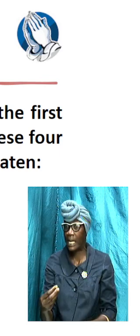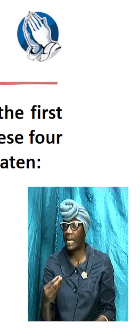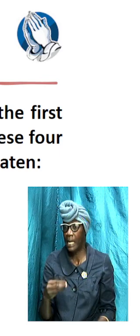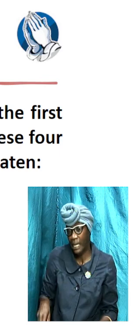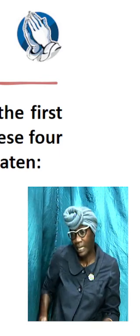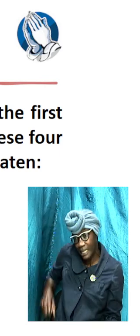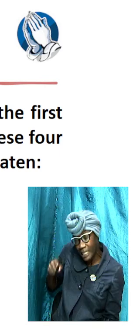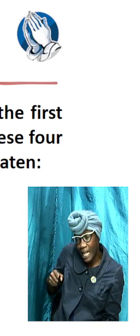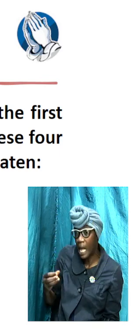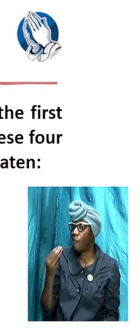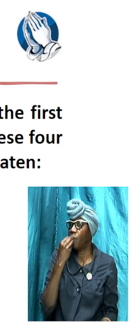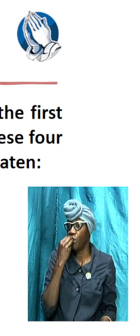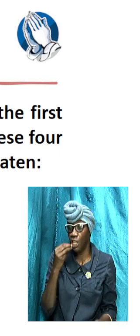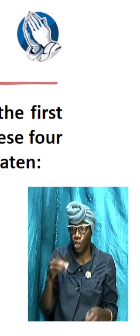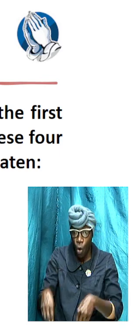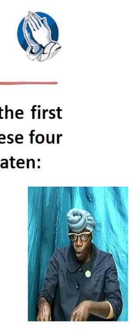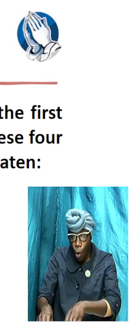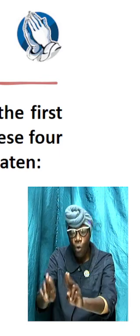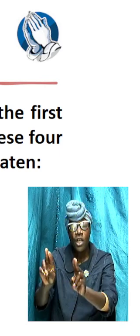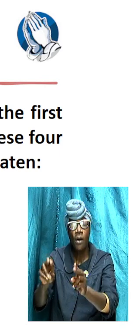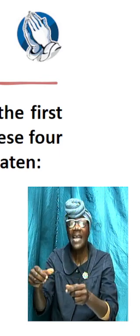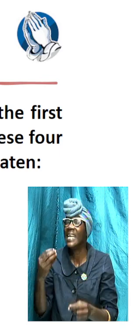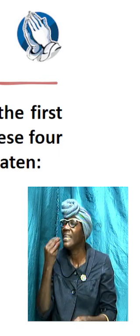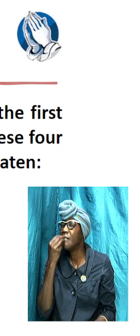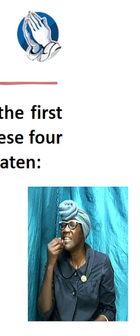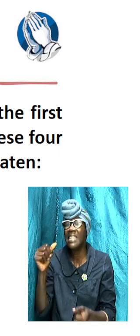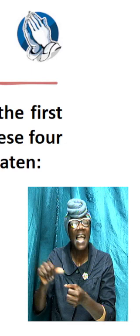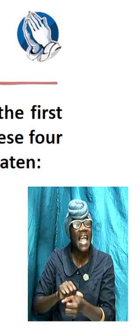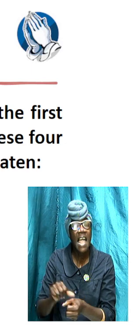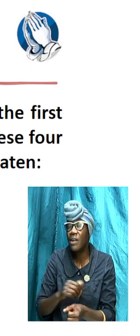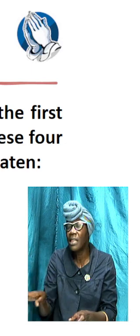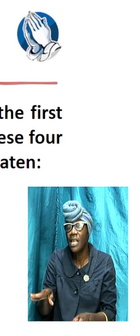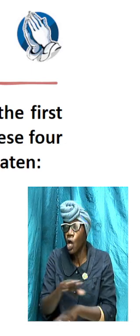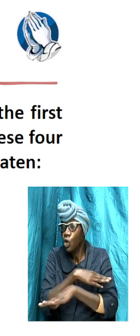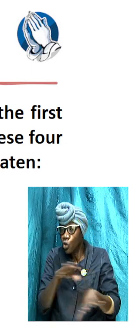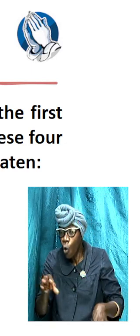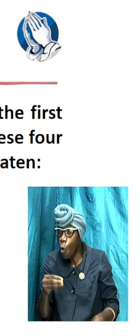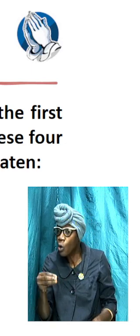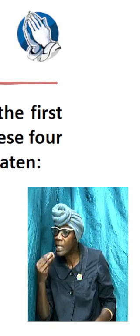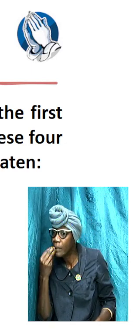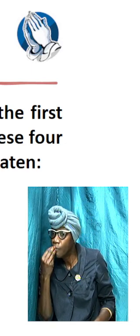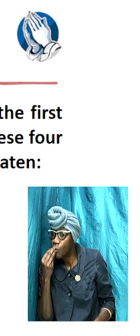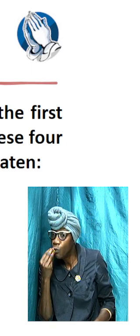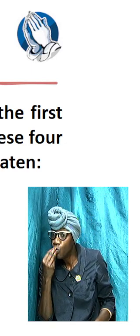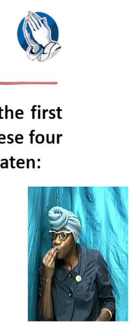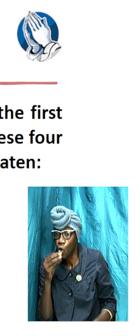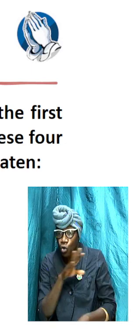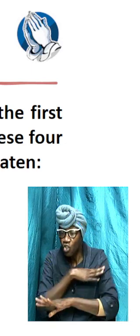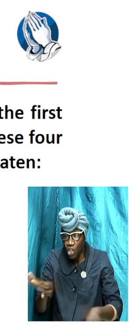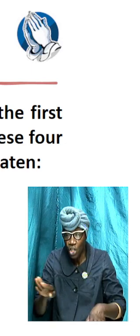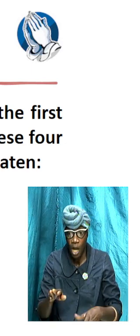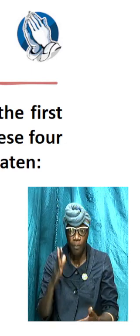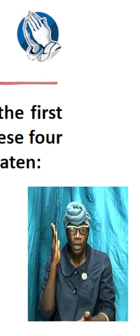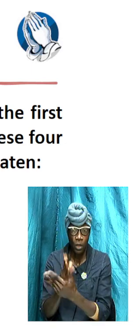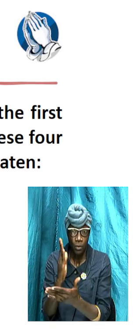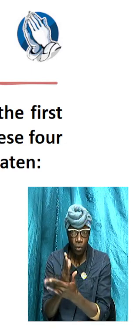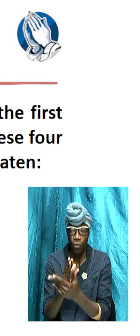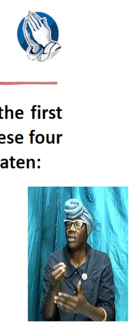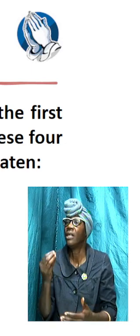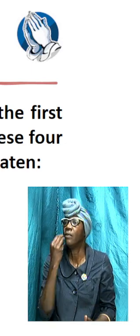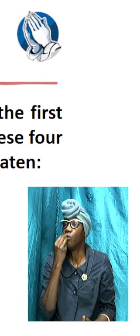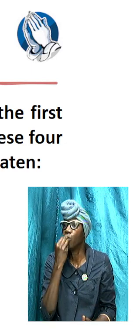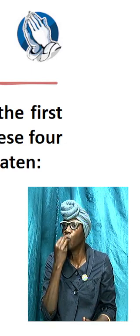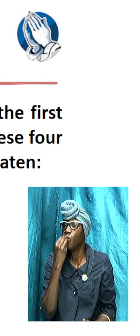As a matter of fact, eat everything. And if you leave over anything, don't let it go over for the other day. Burn it. Amen. Because guess